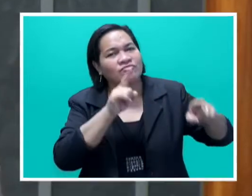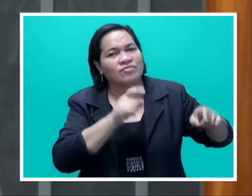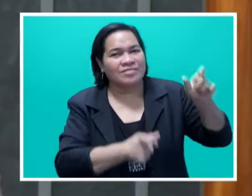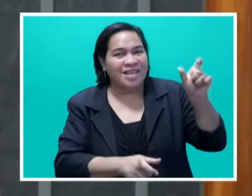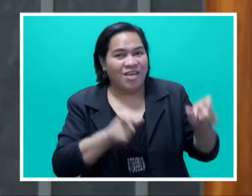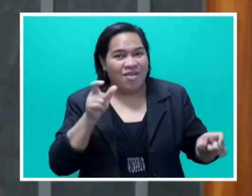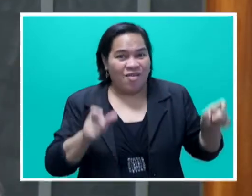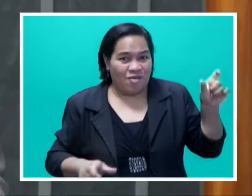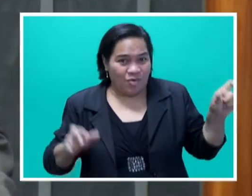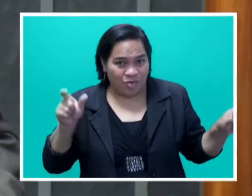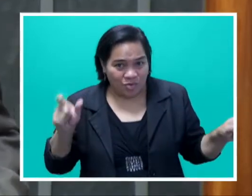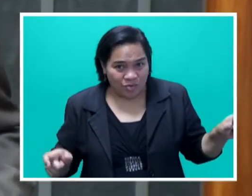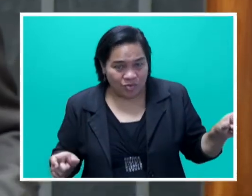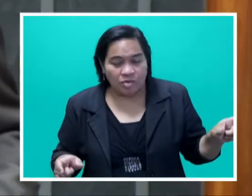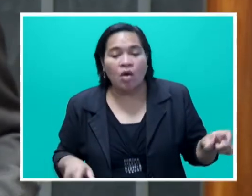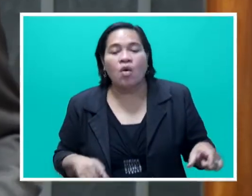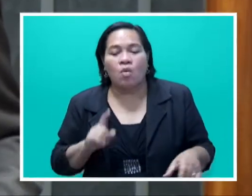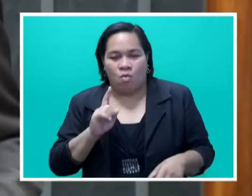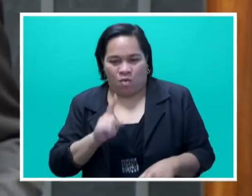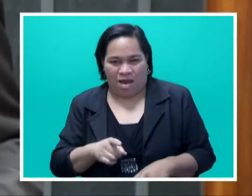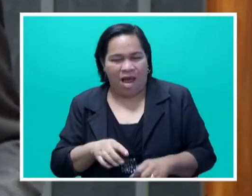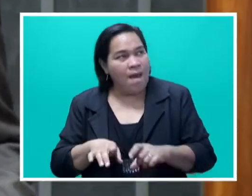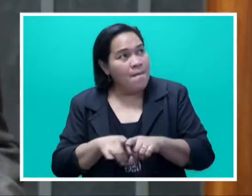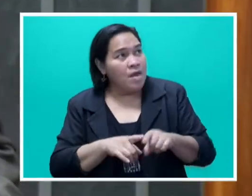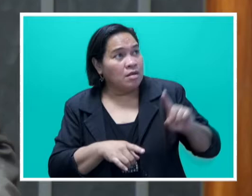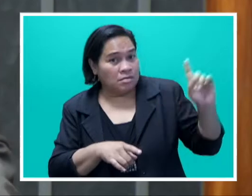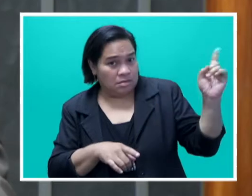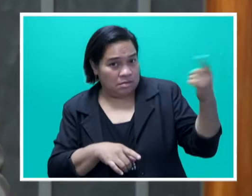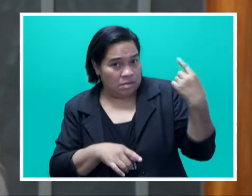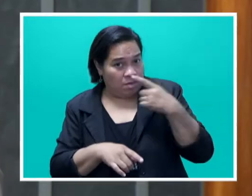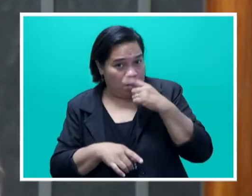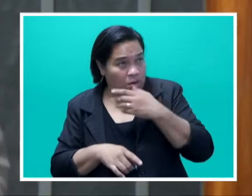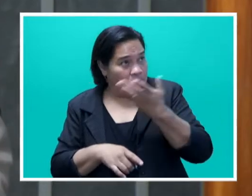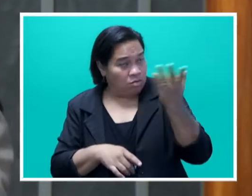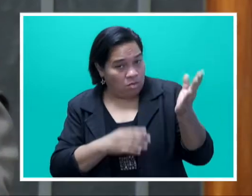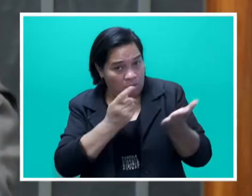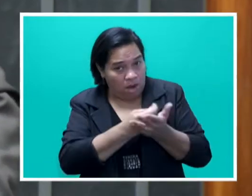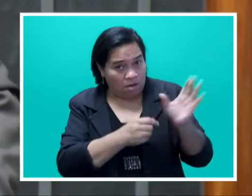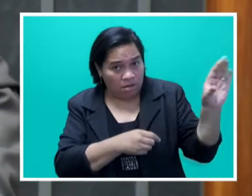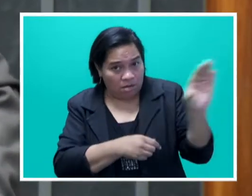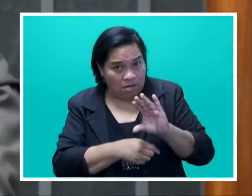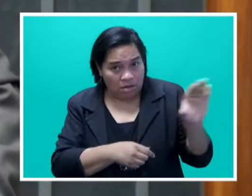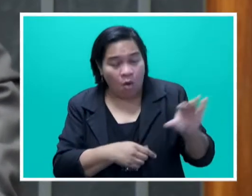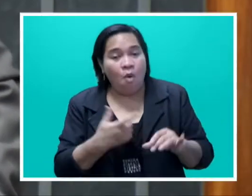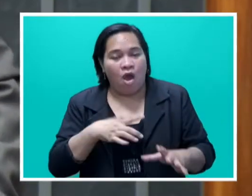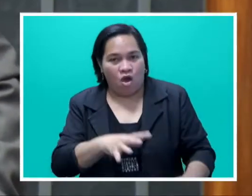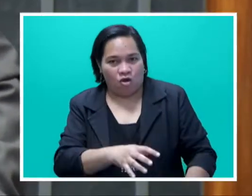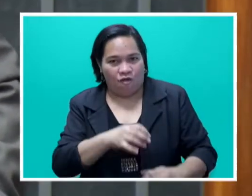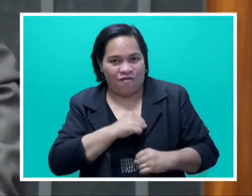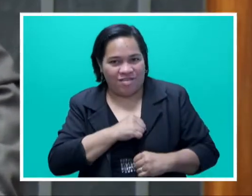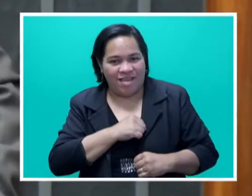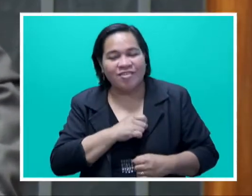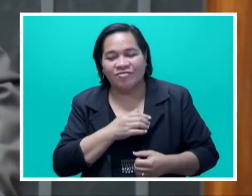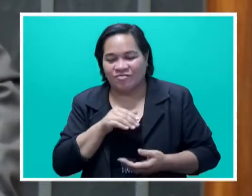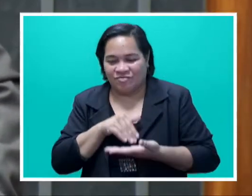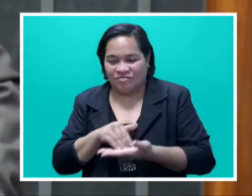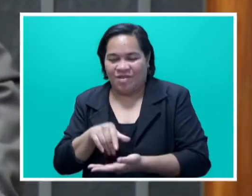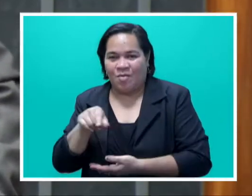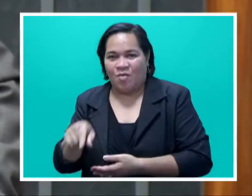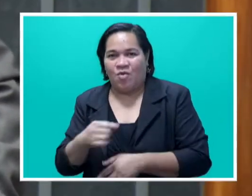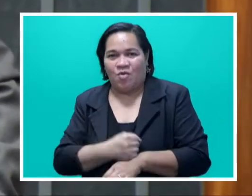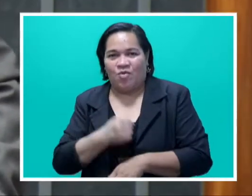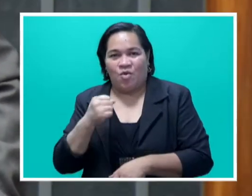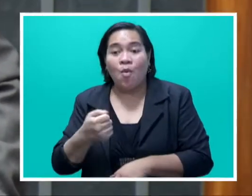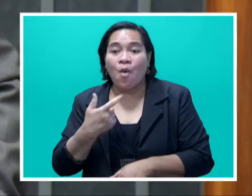nations is a vote of confidence in the leadership of the Honorable Prime Minister and the proven track record of good